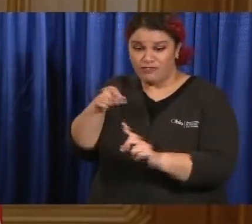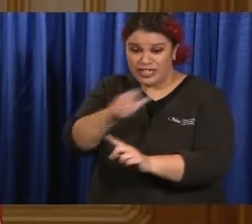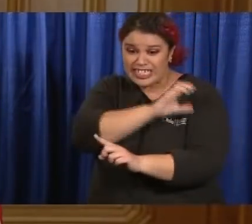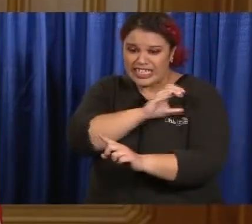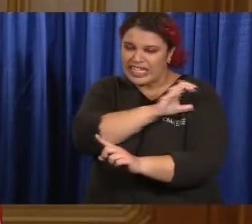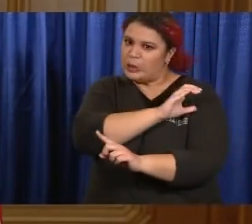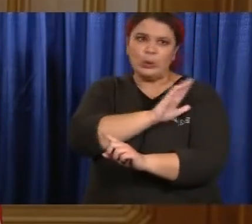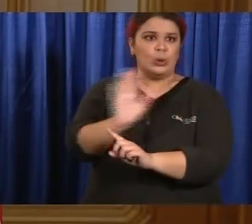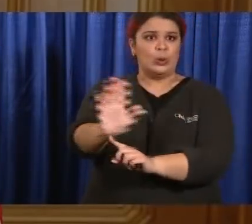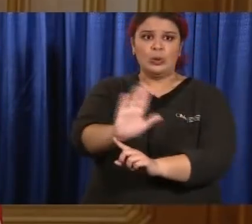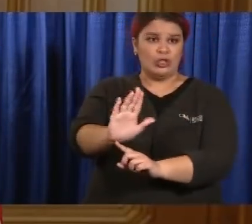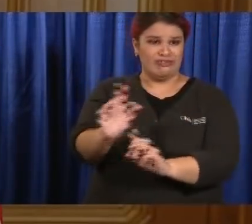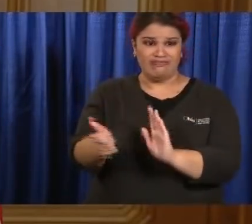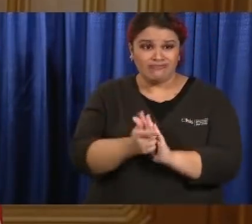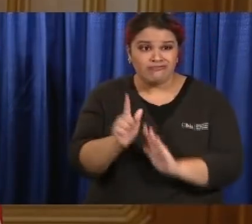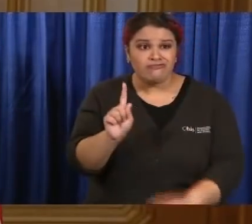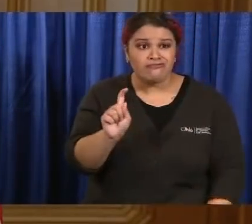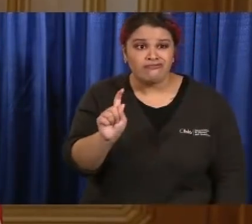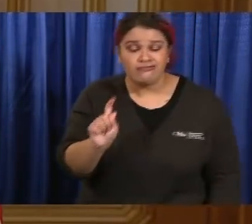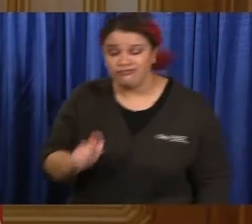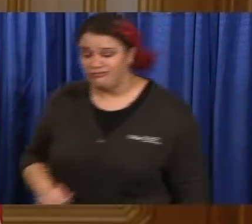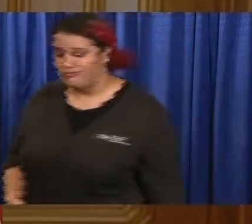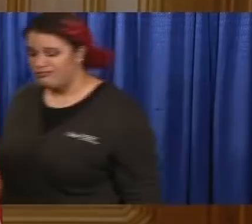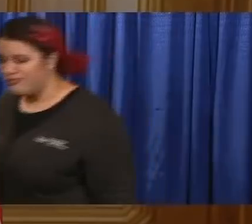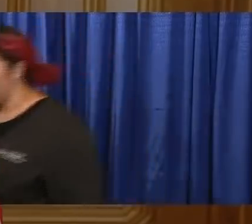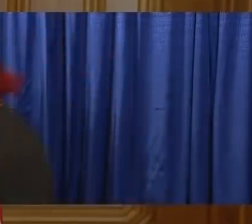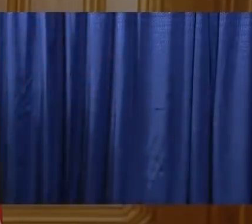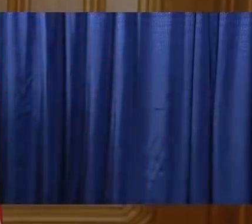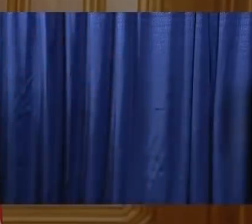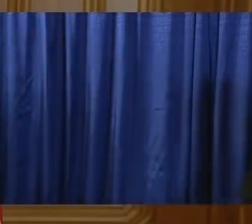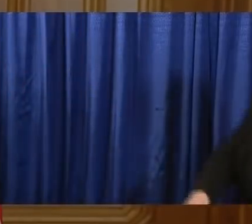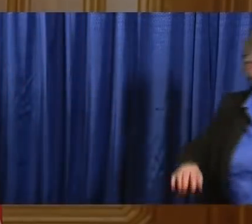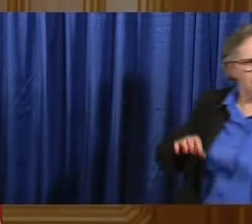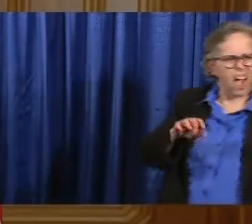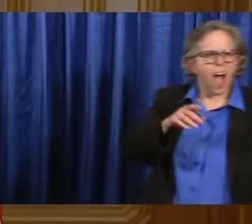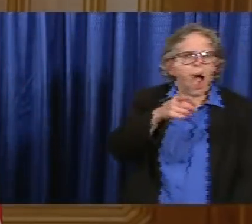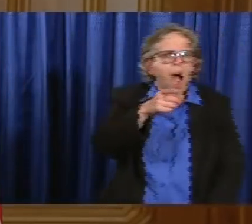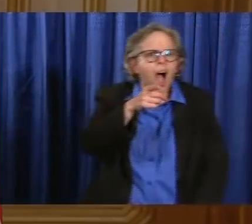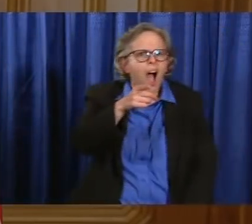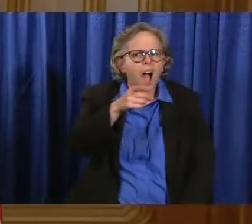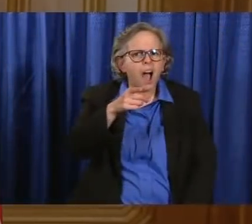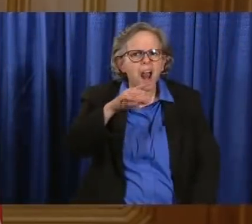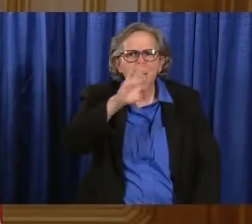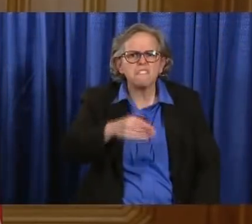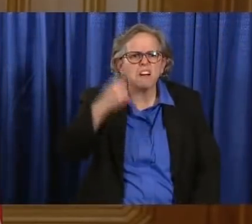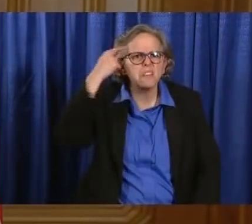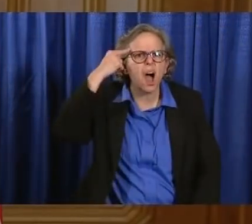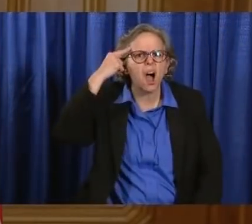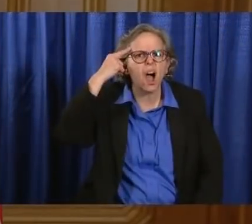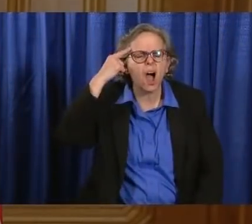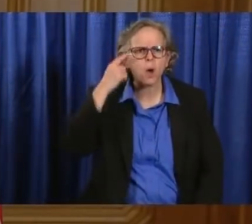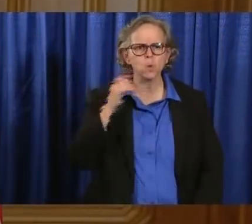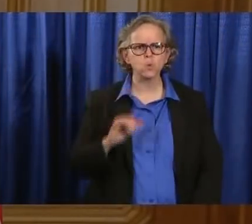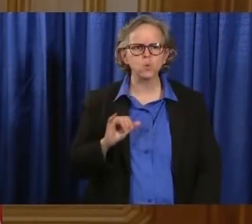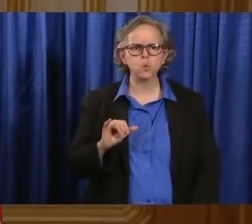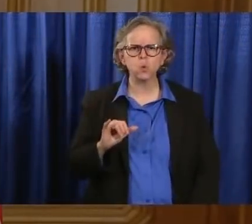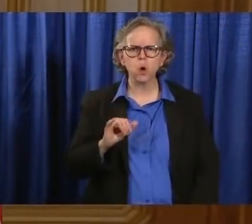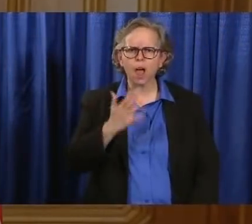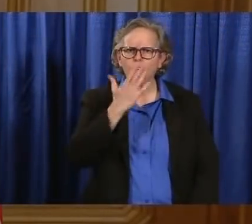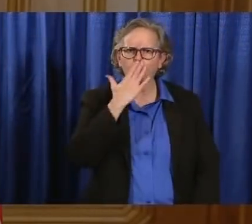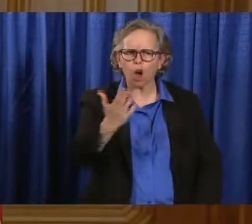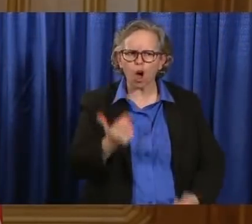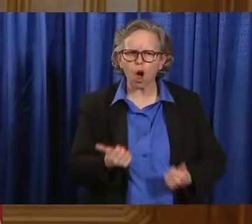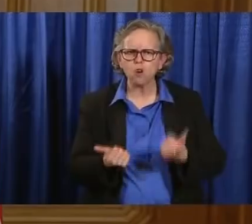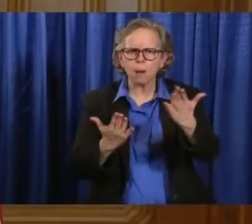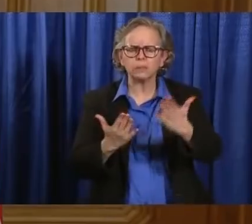Well, I hadn't thought about that, but obviously that is, now that you point out, that is true, that is occurring. Look, that's something we